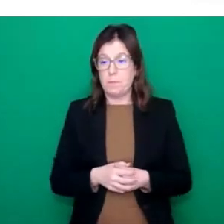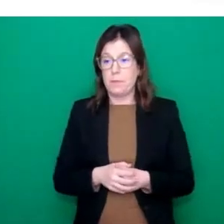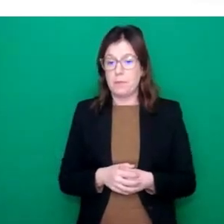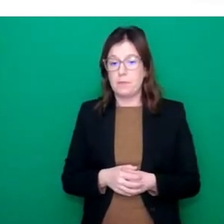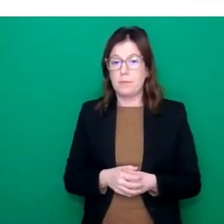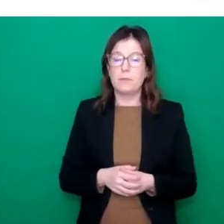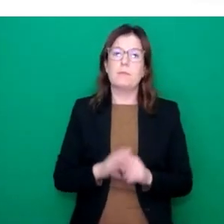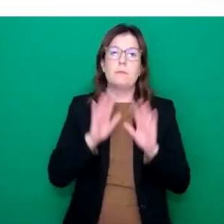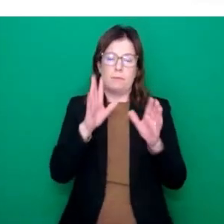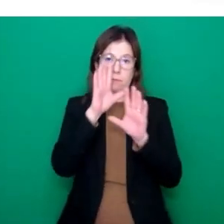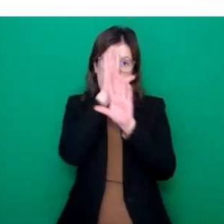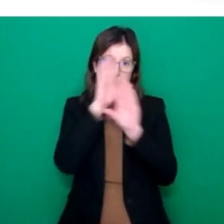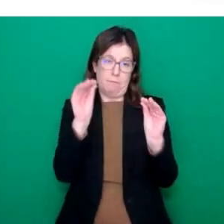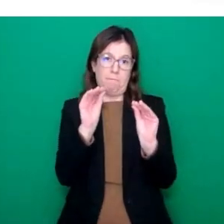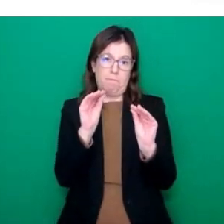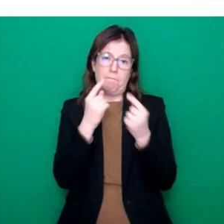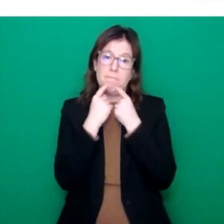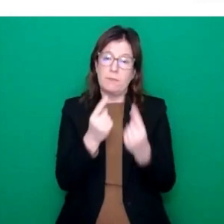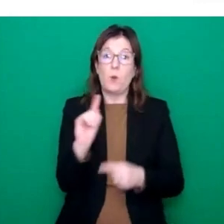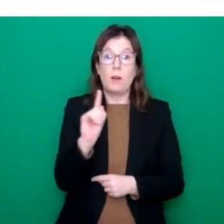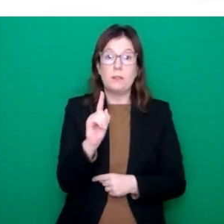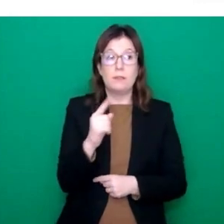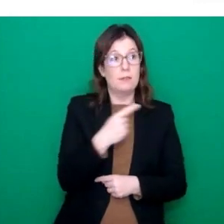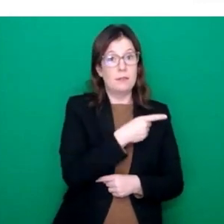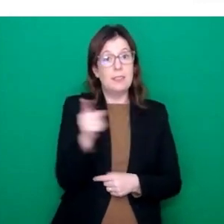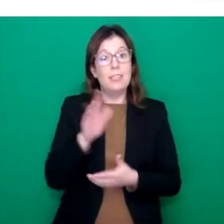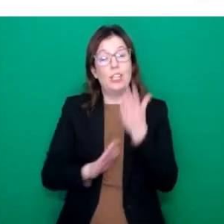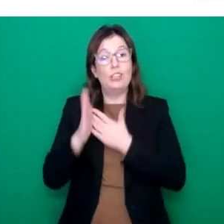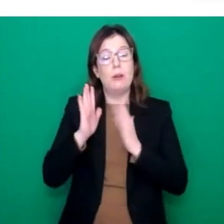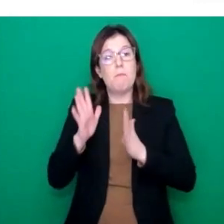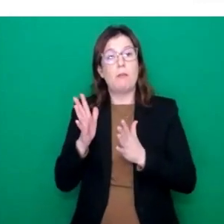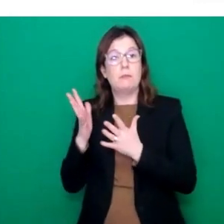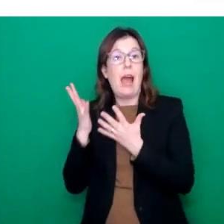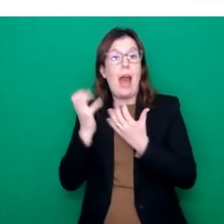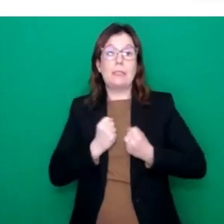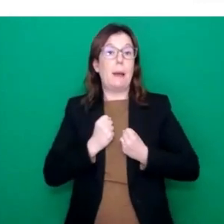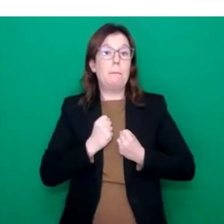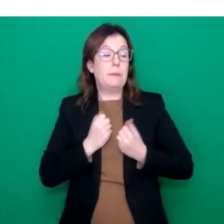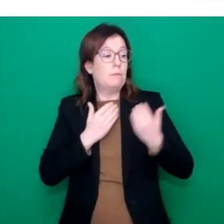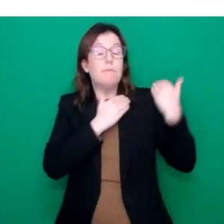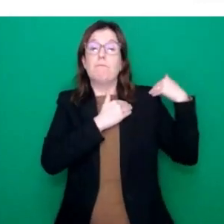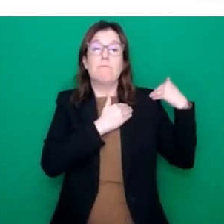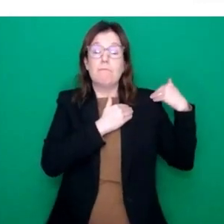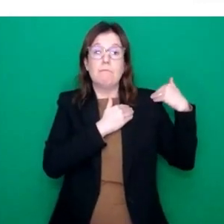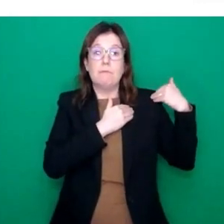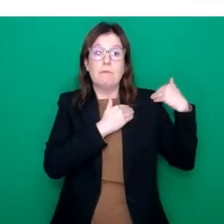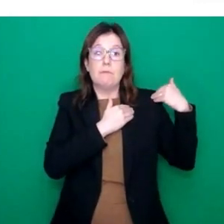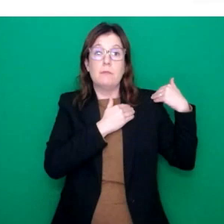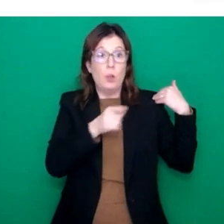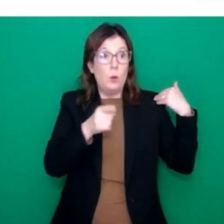is simple. Take ownership of our history. Accept it. But don't dwell